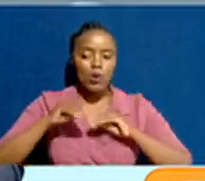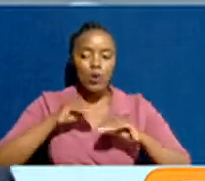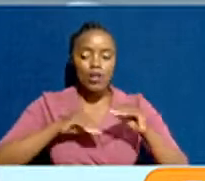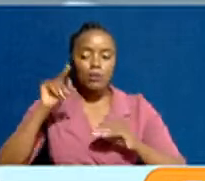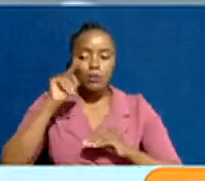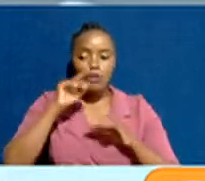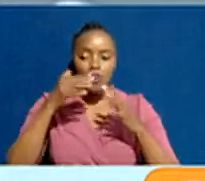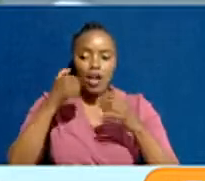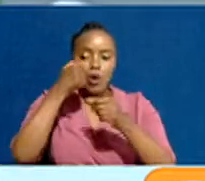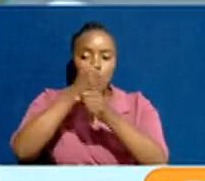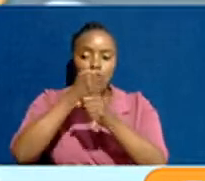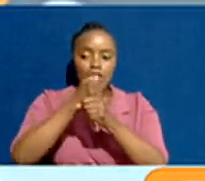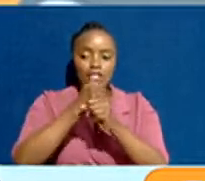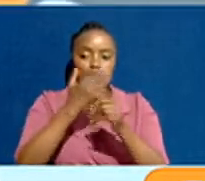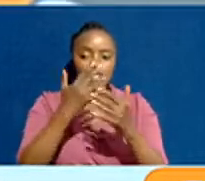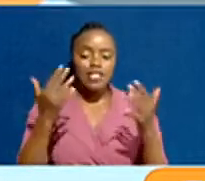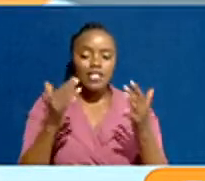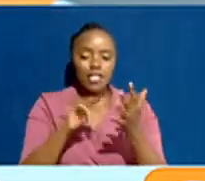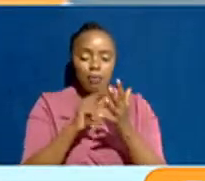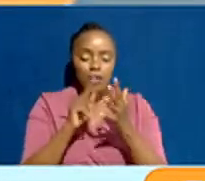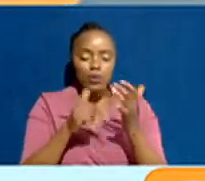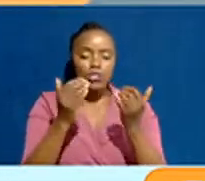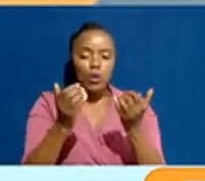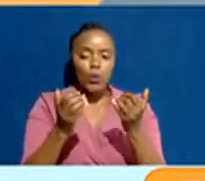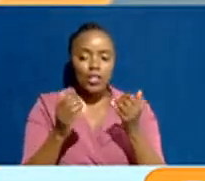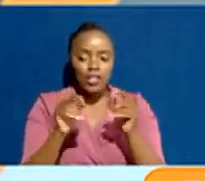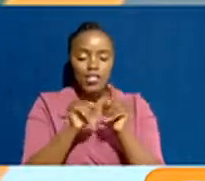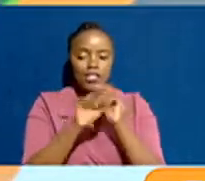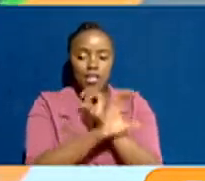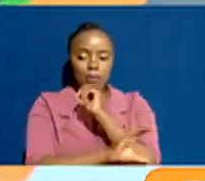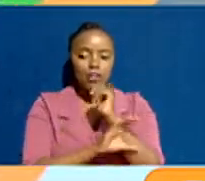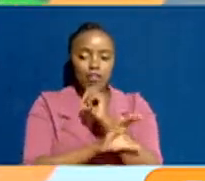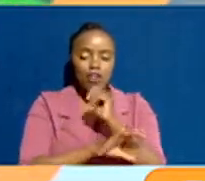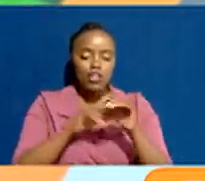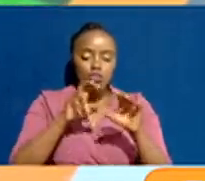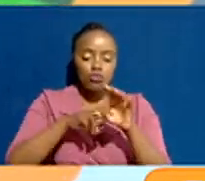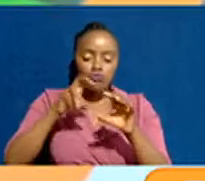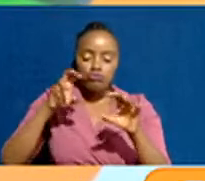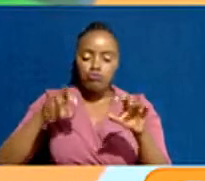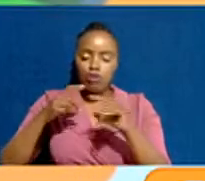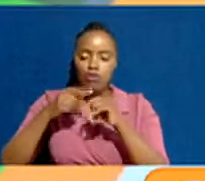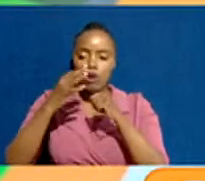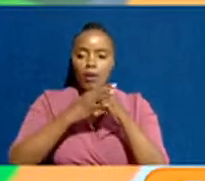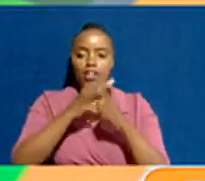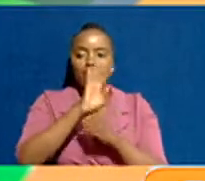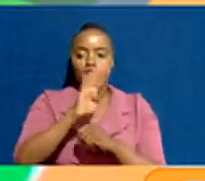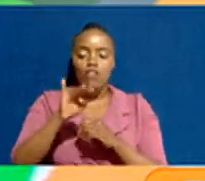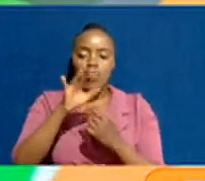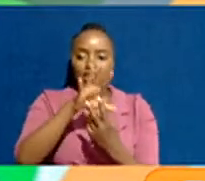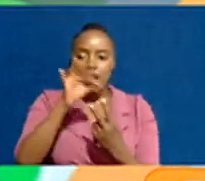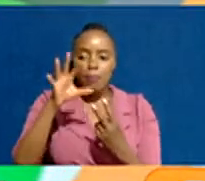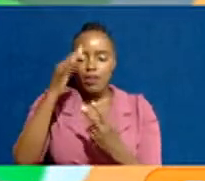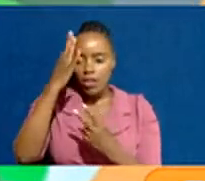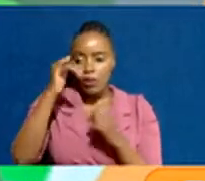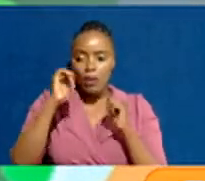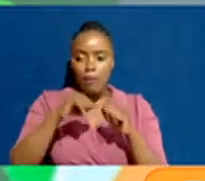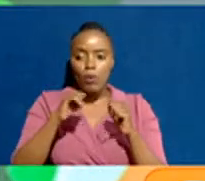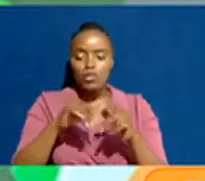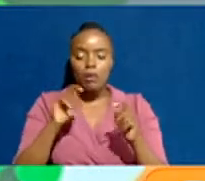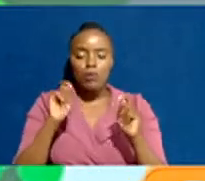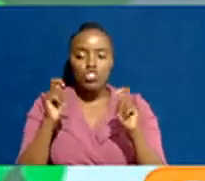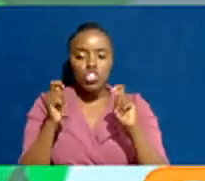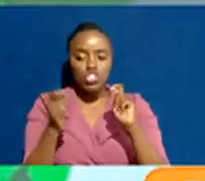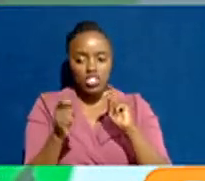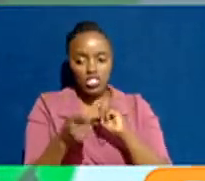the way we deal with things. So we needed as a country to step away from 844. As a priority, so that we can